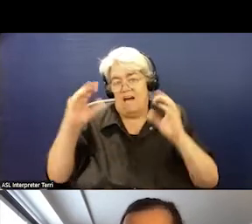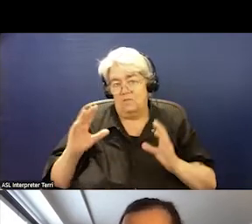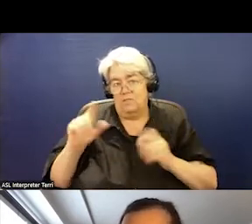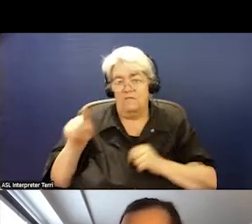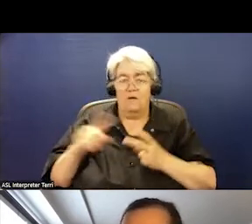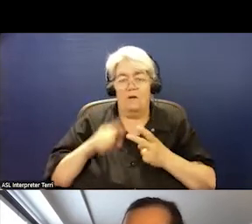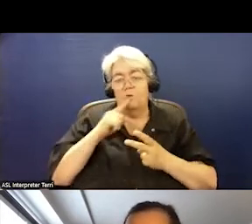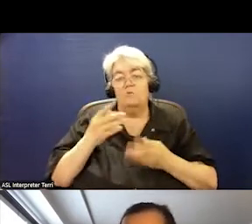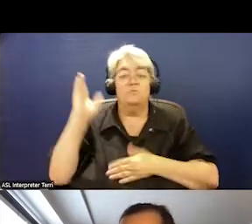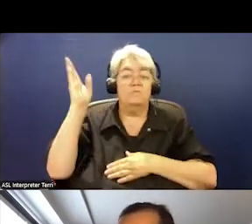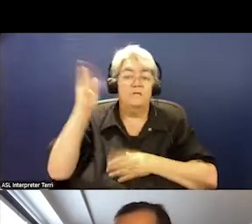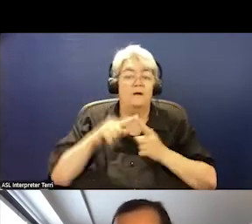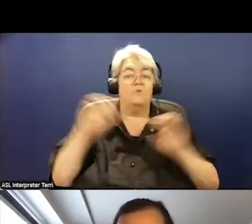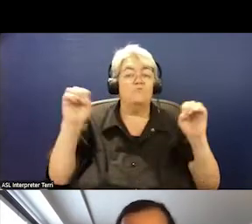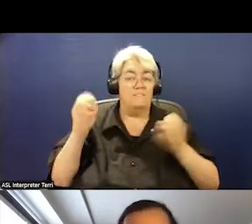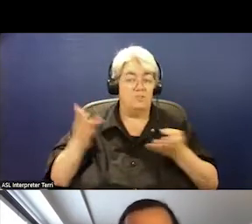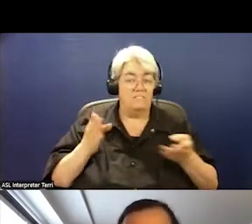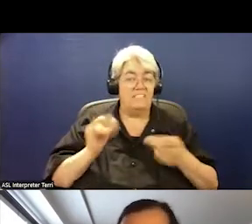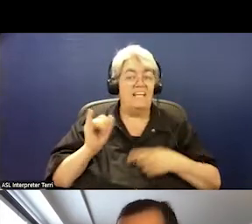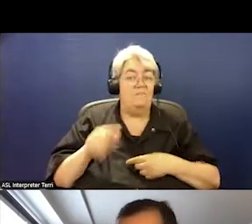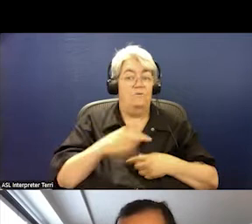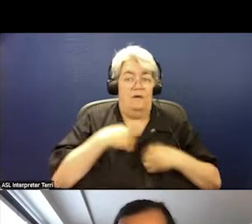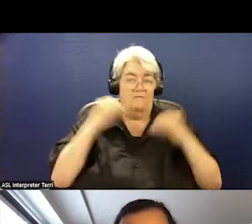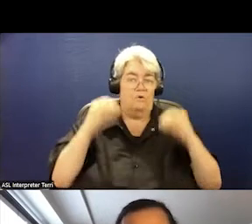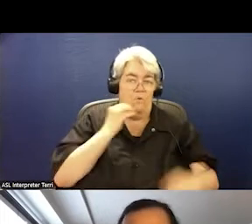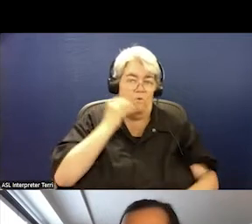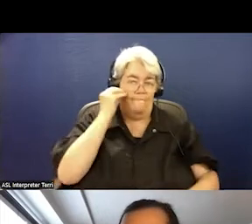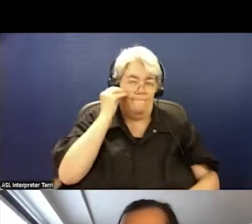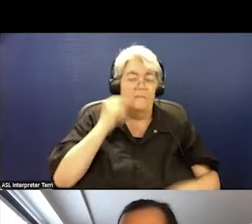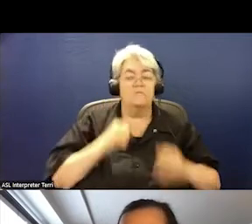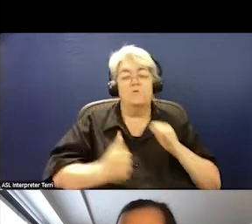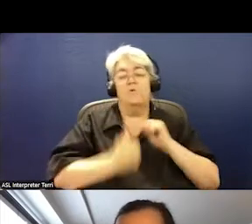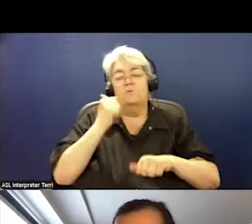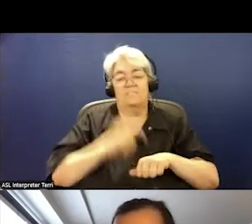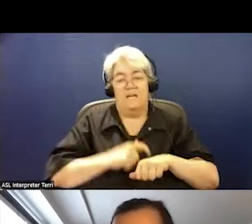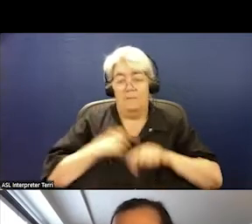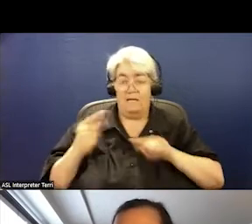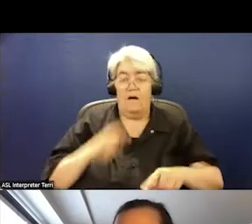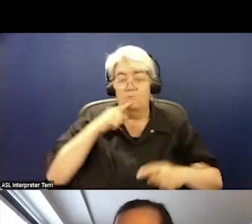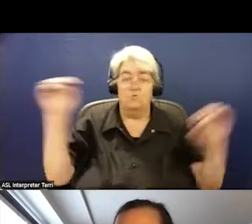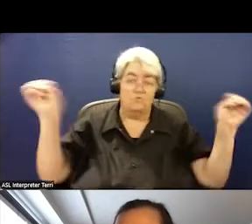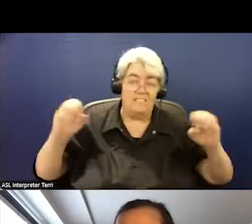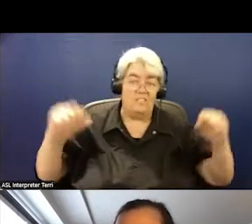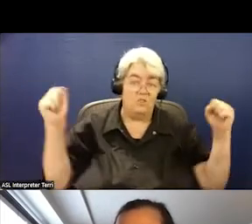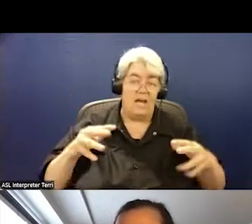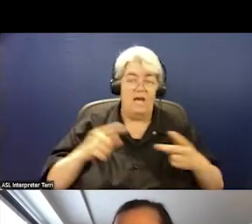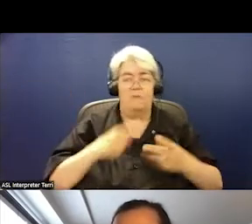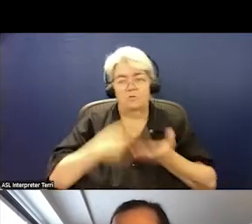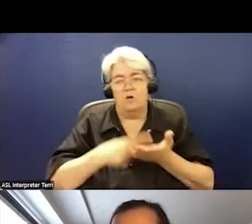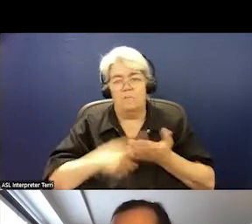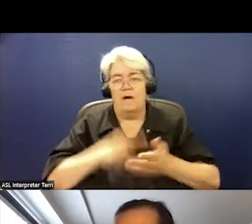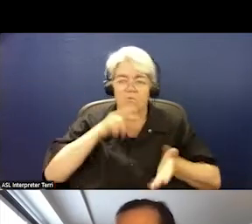crisis services for people experiencing homelessness. Usually I'm on the Crisis Jam talking about research in crisis services, and